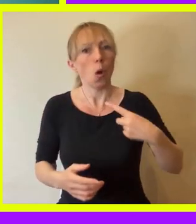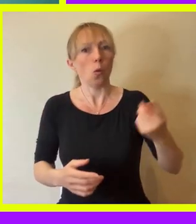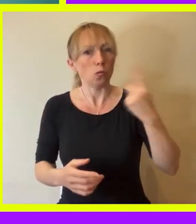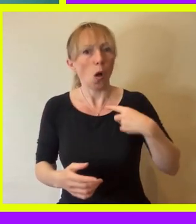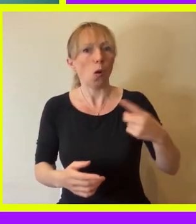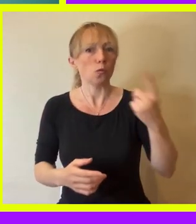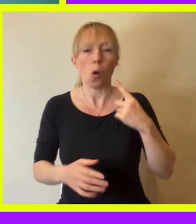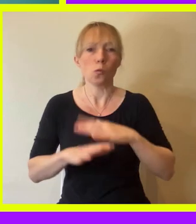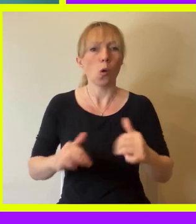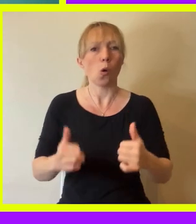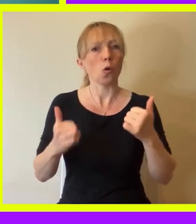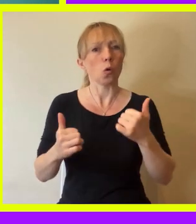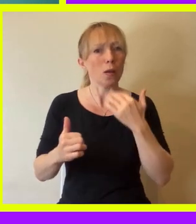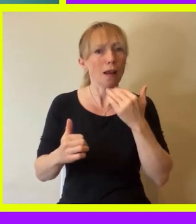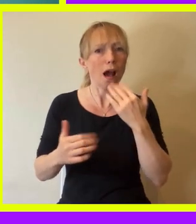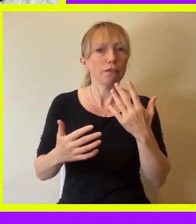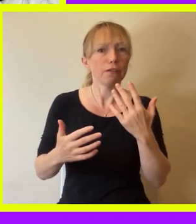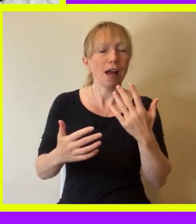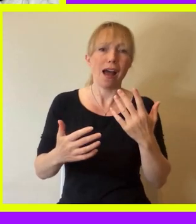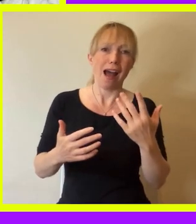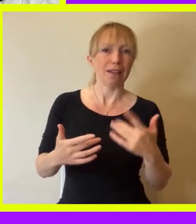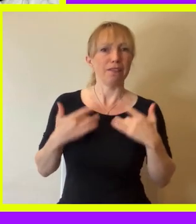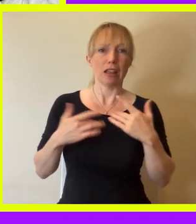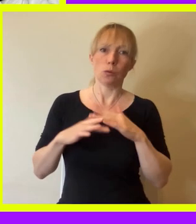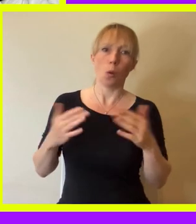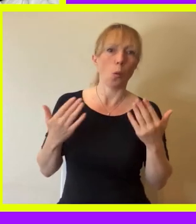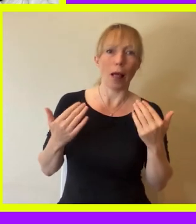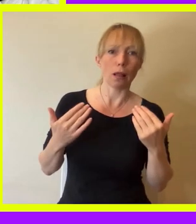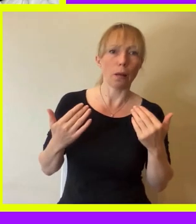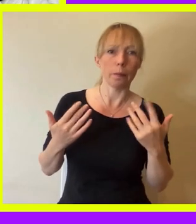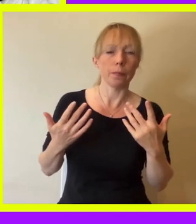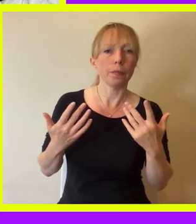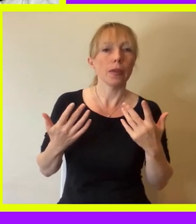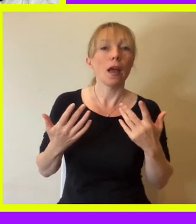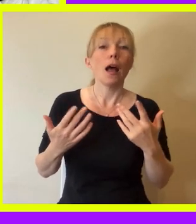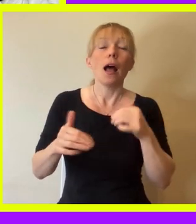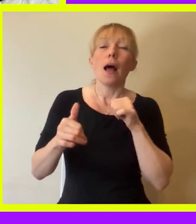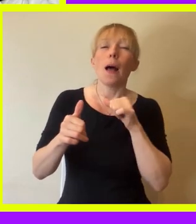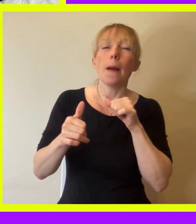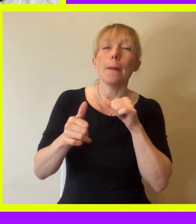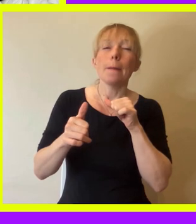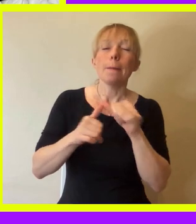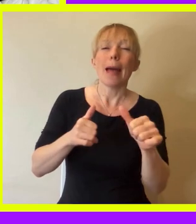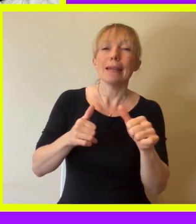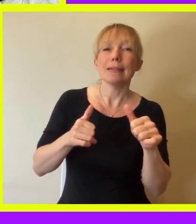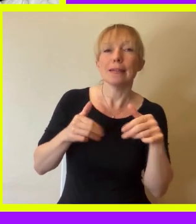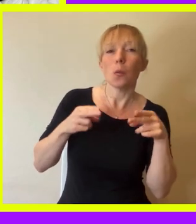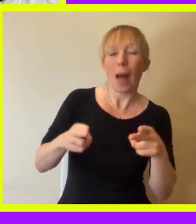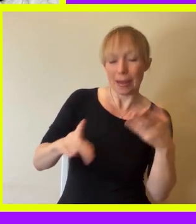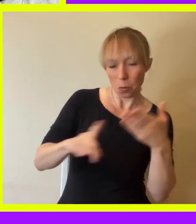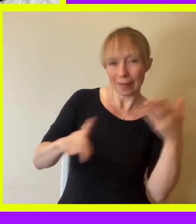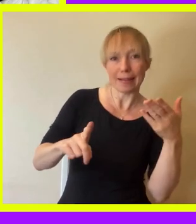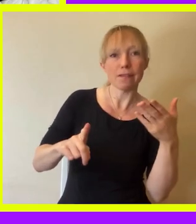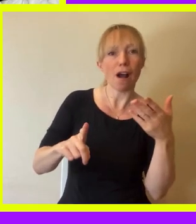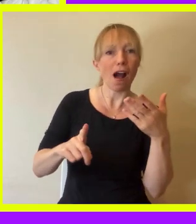the feeling that we are not welcome. The best way to identify ableism is to replace a situation with race